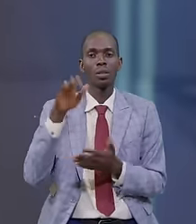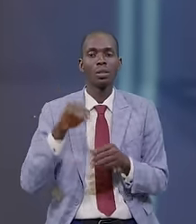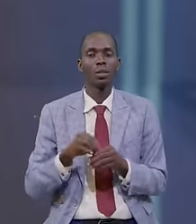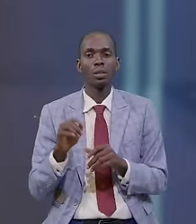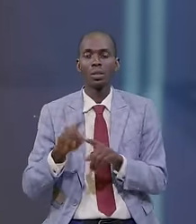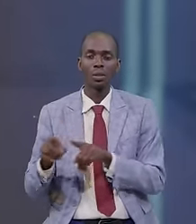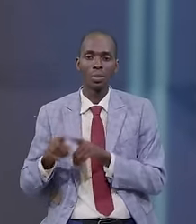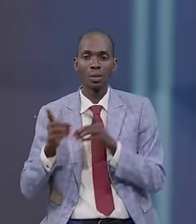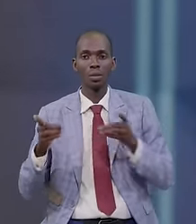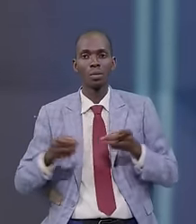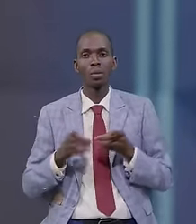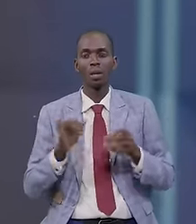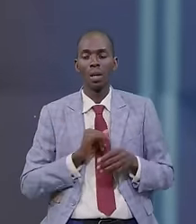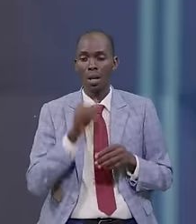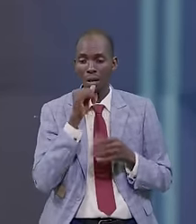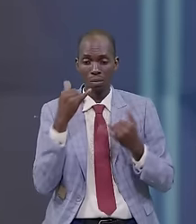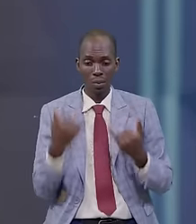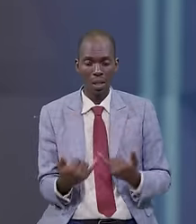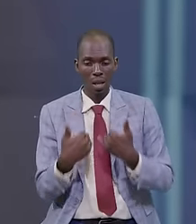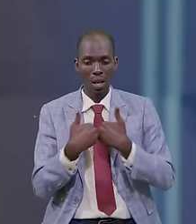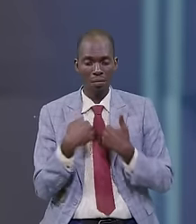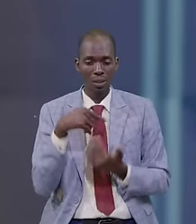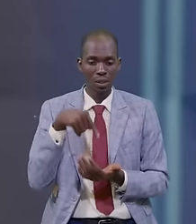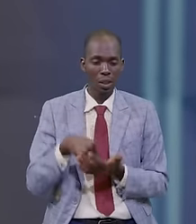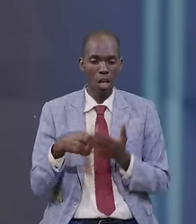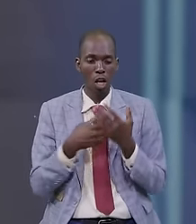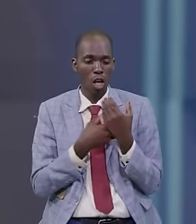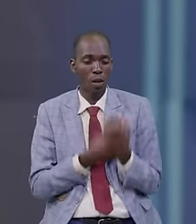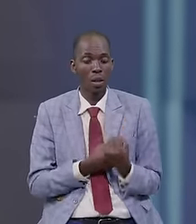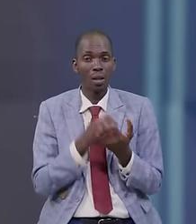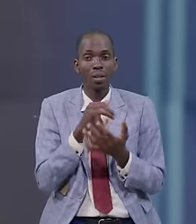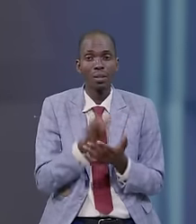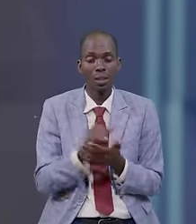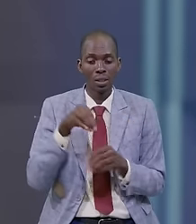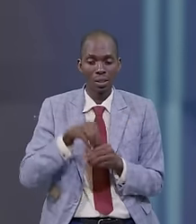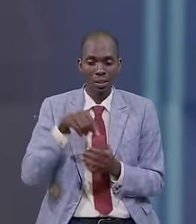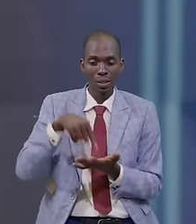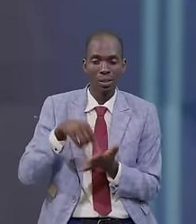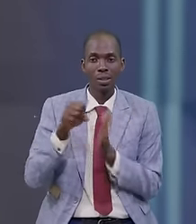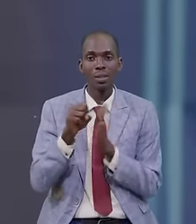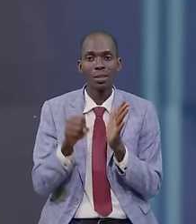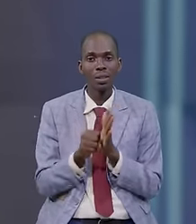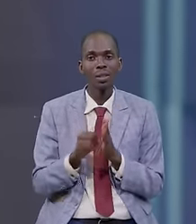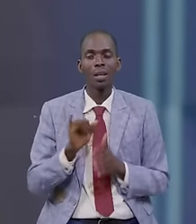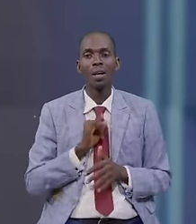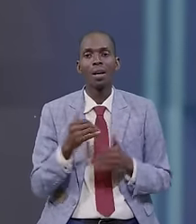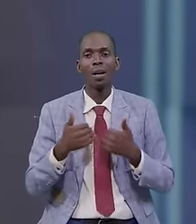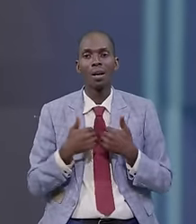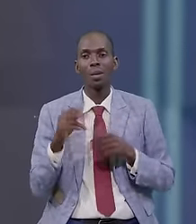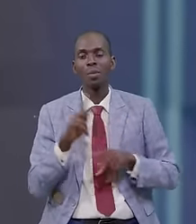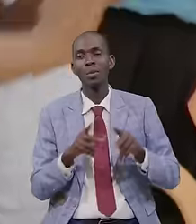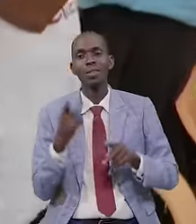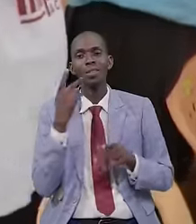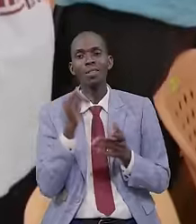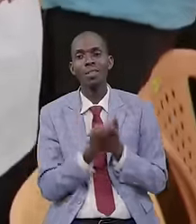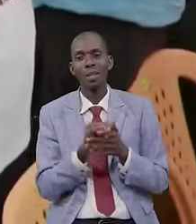now standing with confidence that here in Delta State, I have people Look at him there. Look